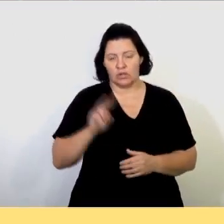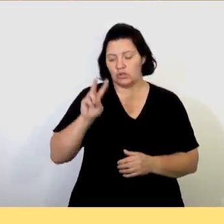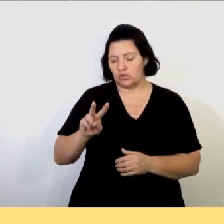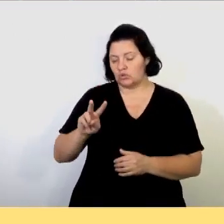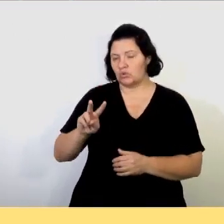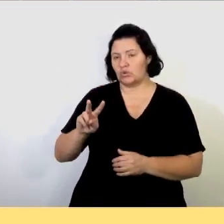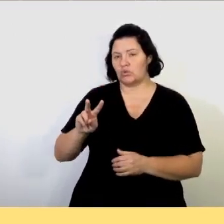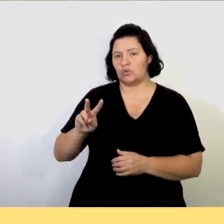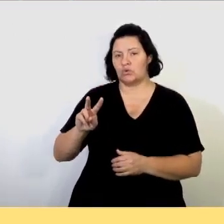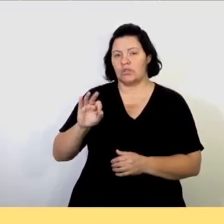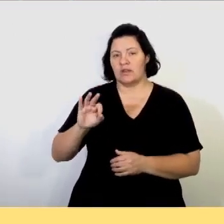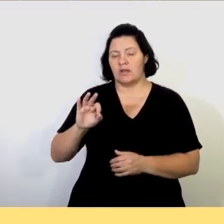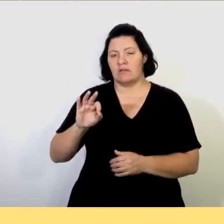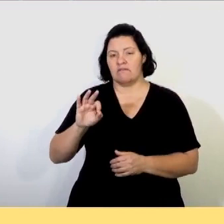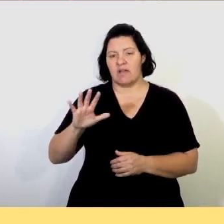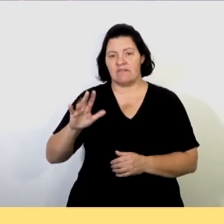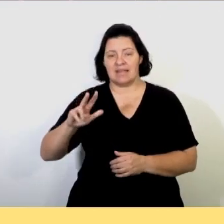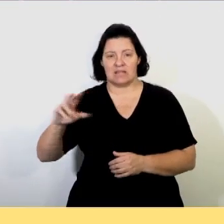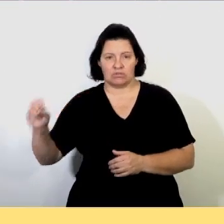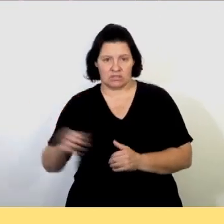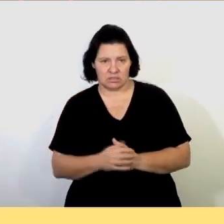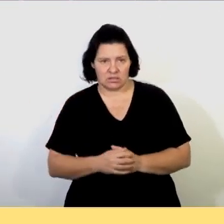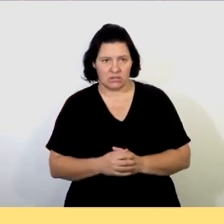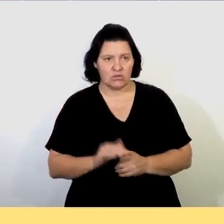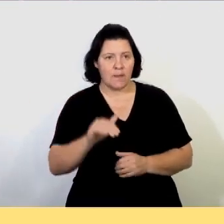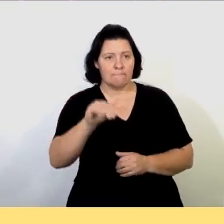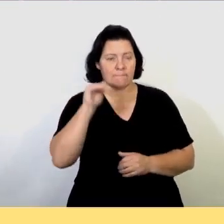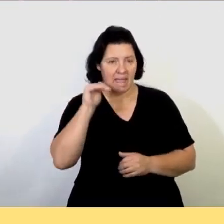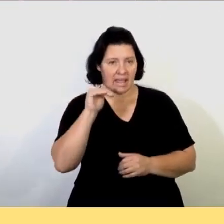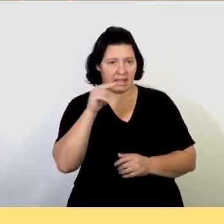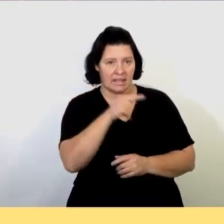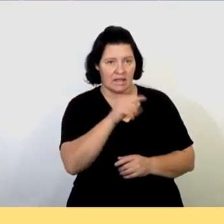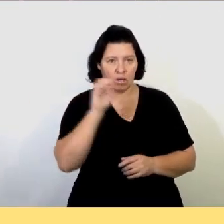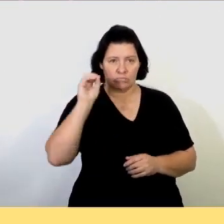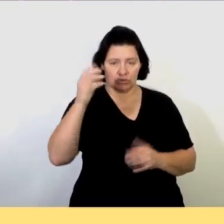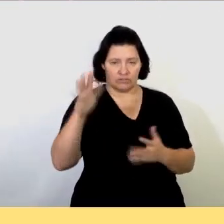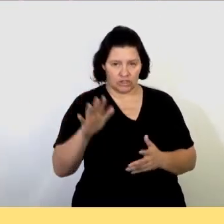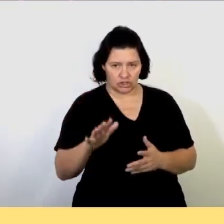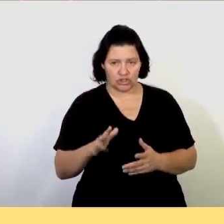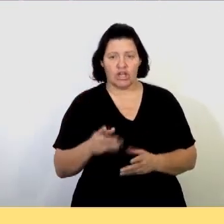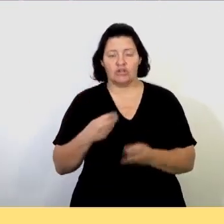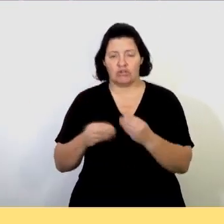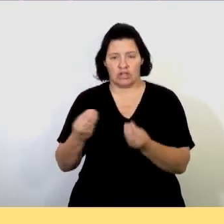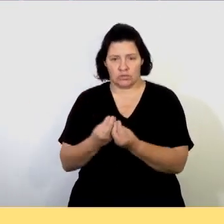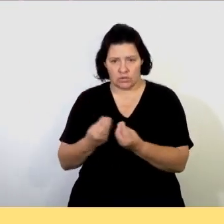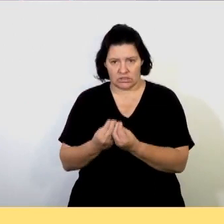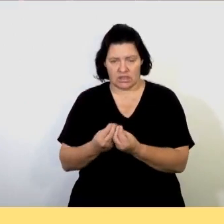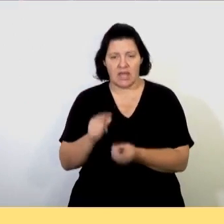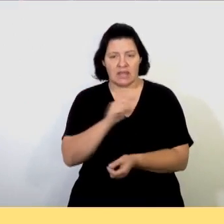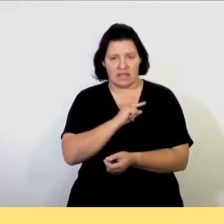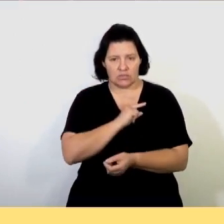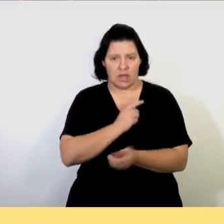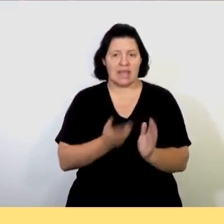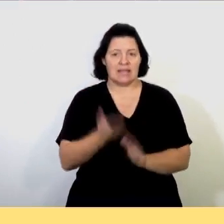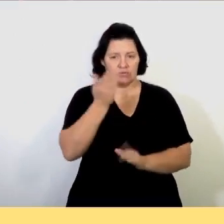the 235,800. All right, so I've already entered the bank. Remember, we have purchased trading stock,